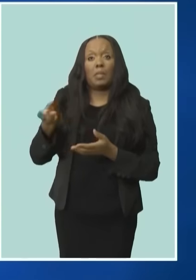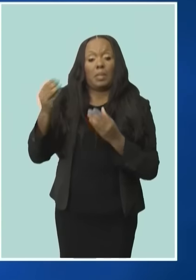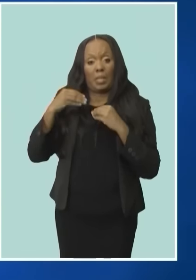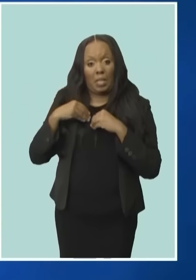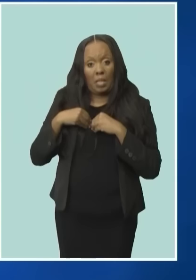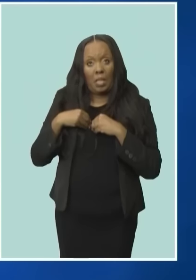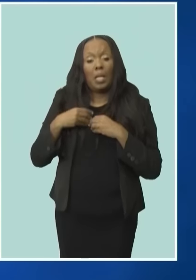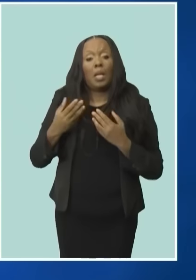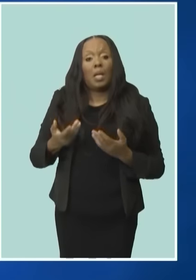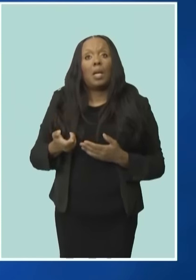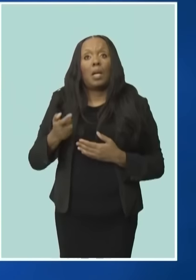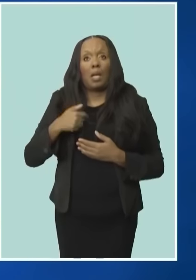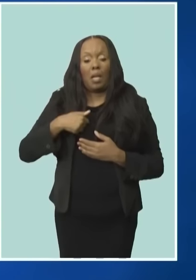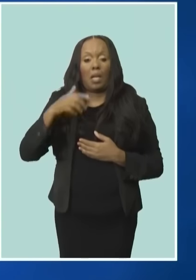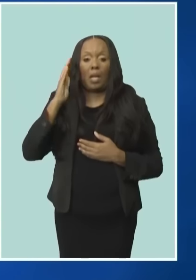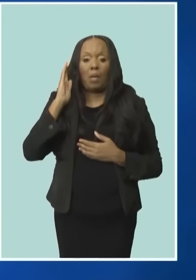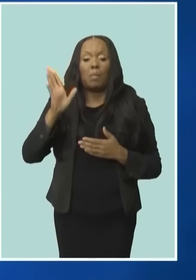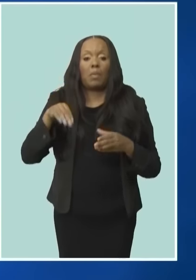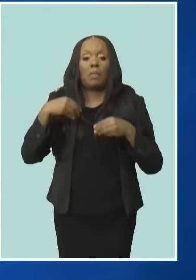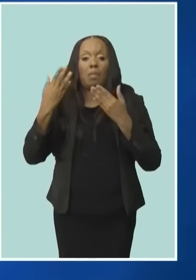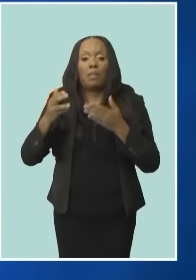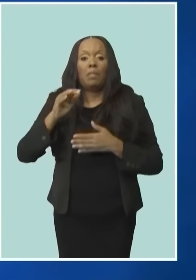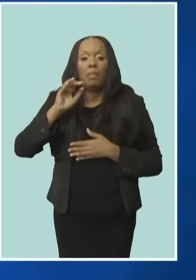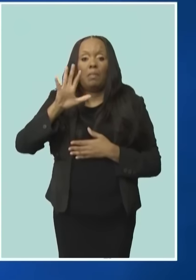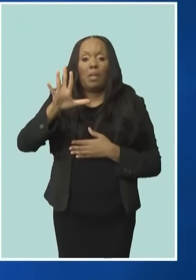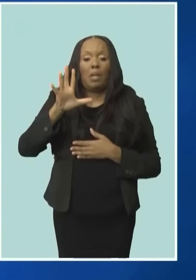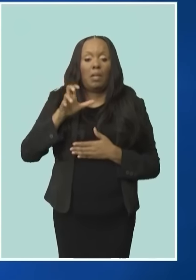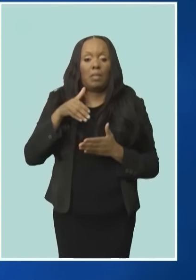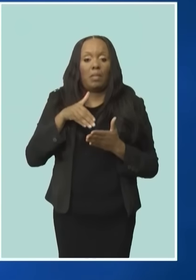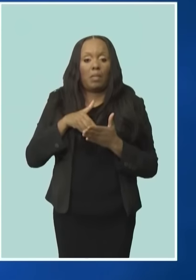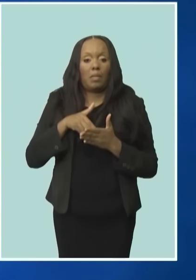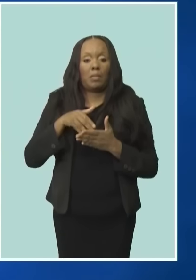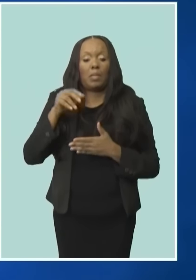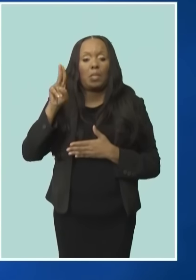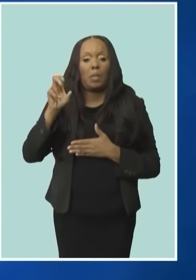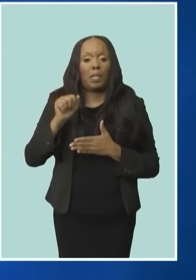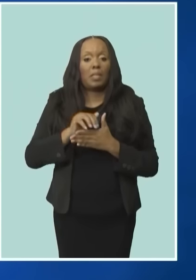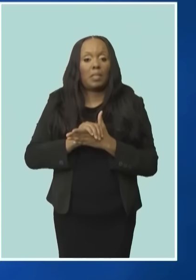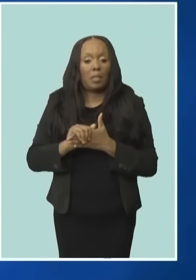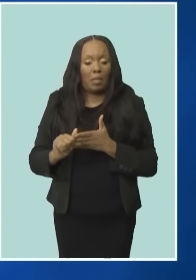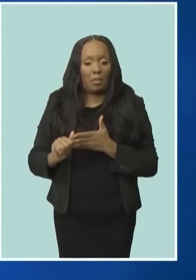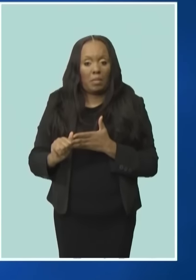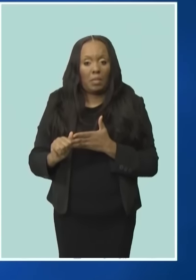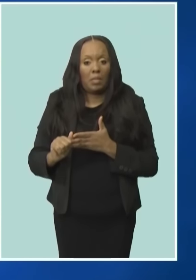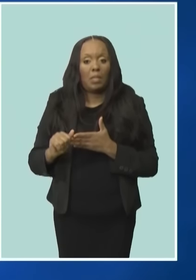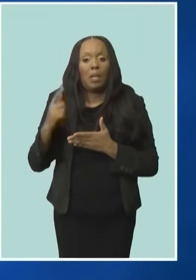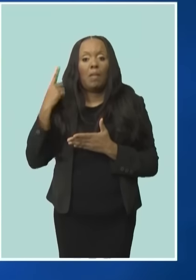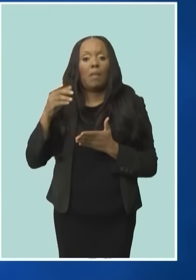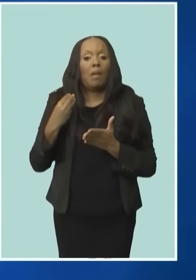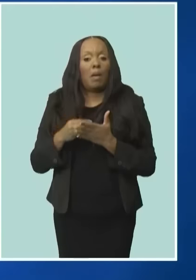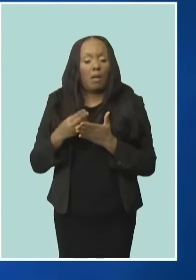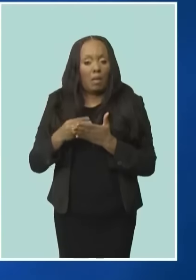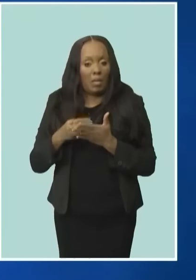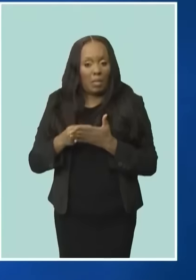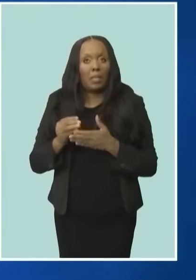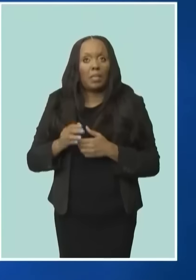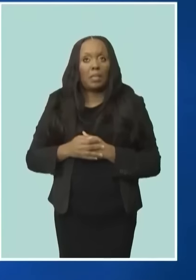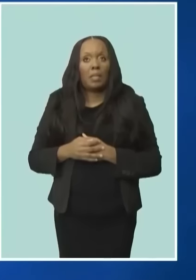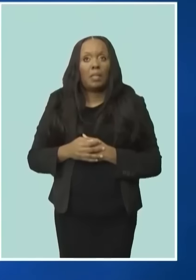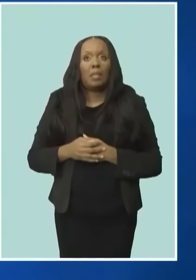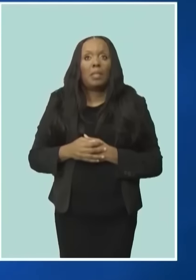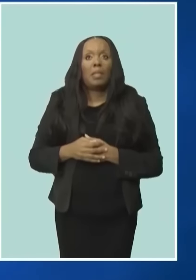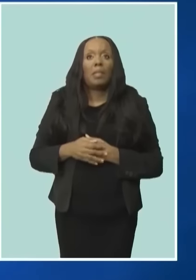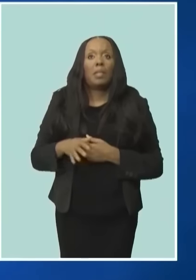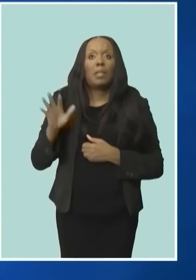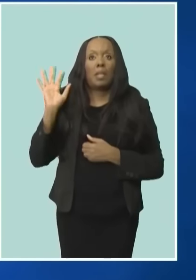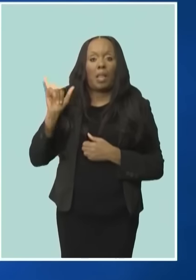commit to providing $500,000 US, $1 million Barbados dollars of the award that I received, half of that